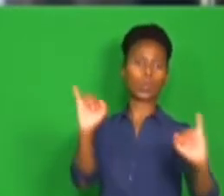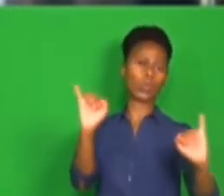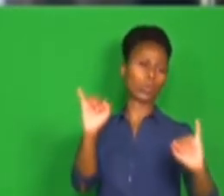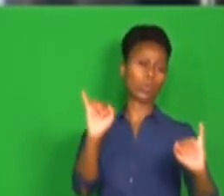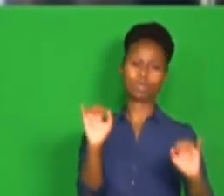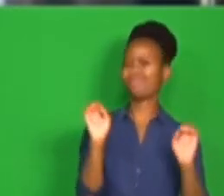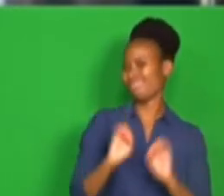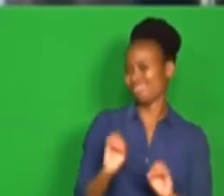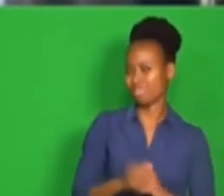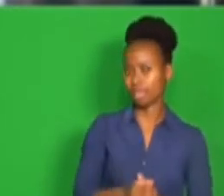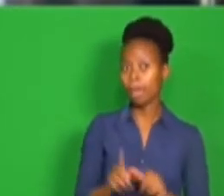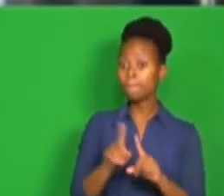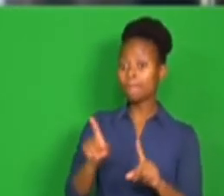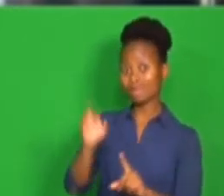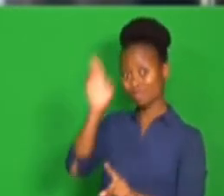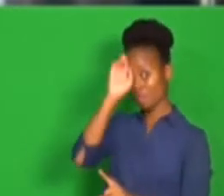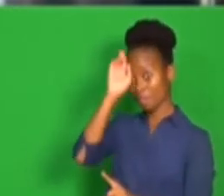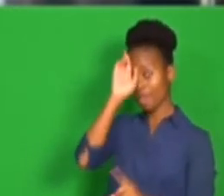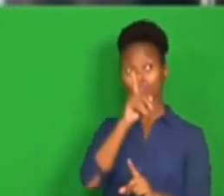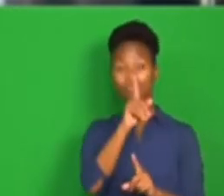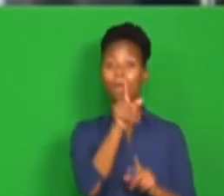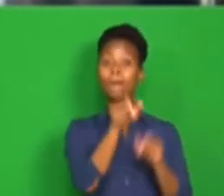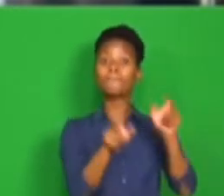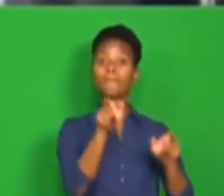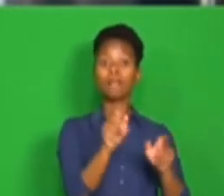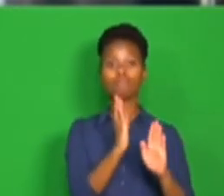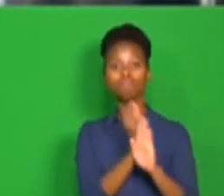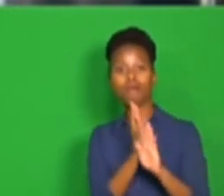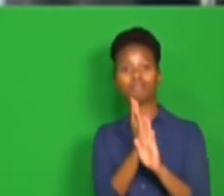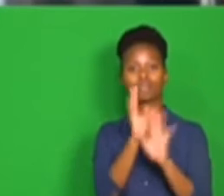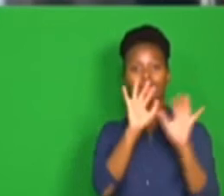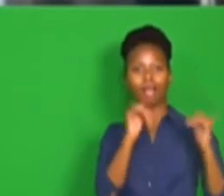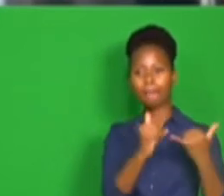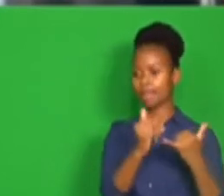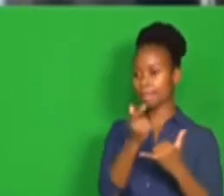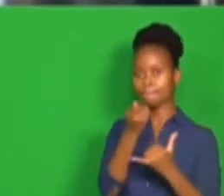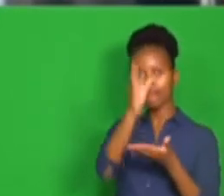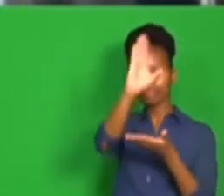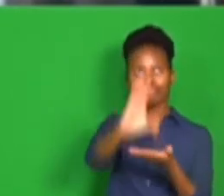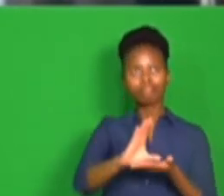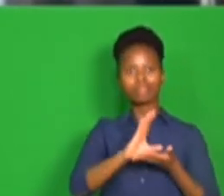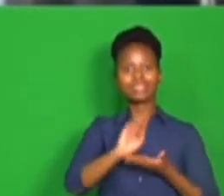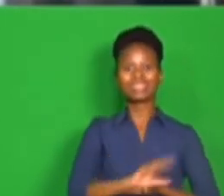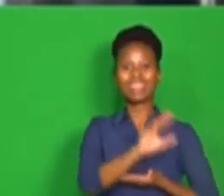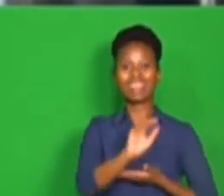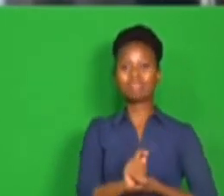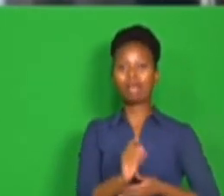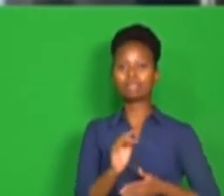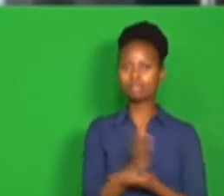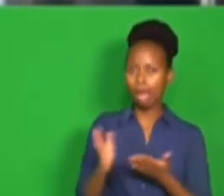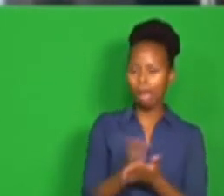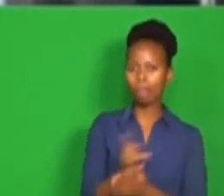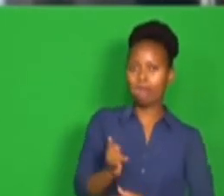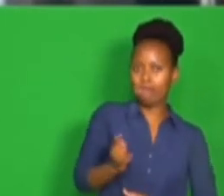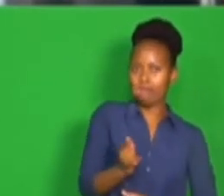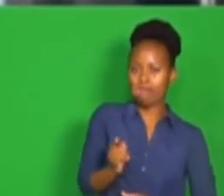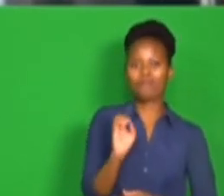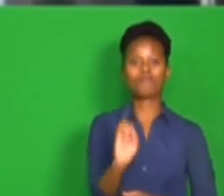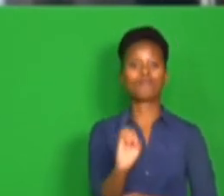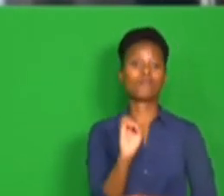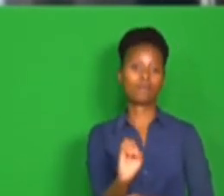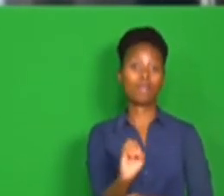on confidence, business and consumer confidence, and could affect the spending side of the